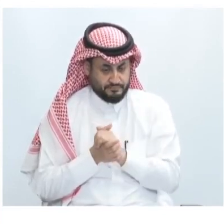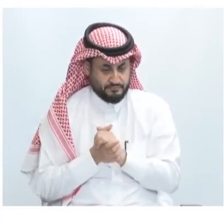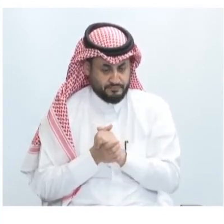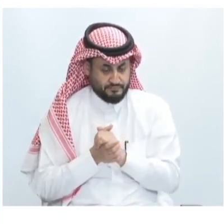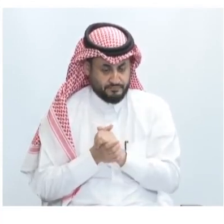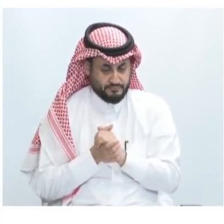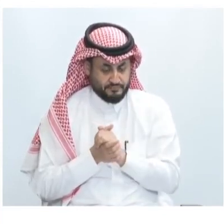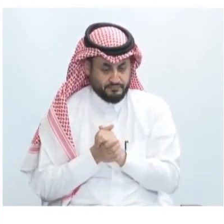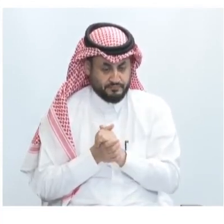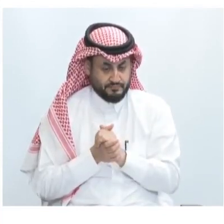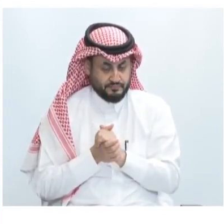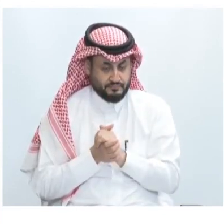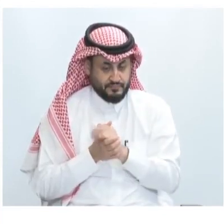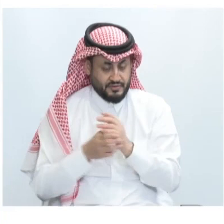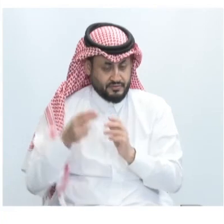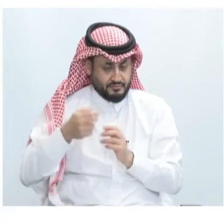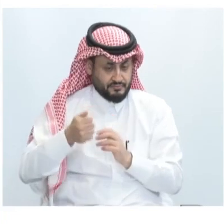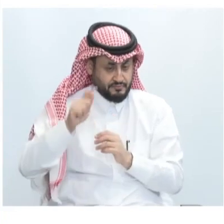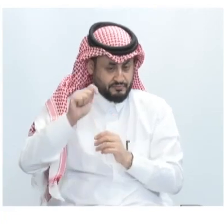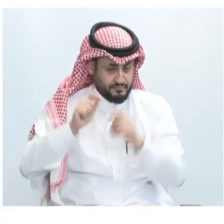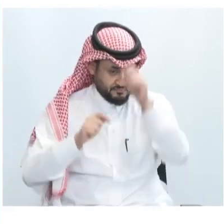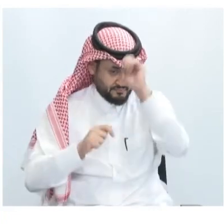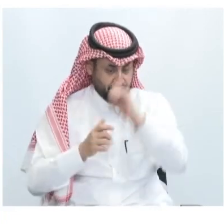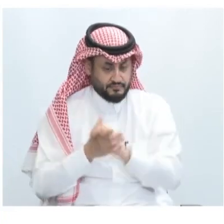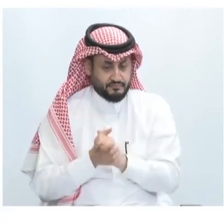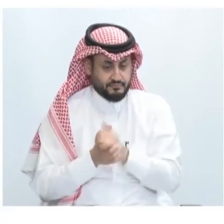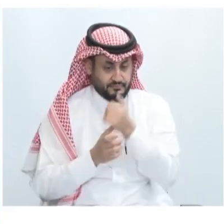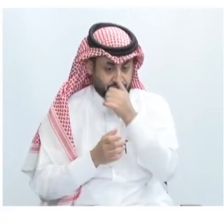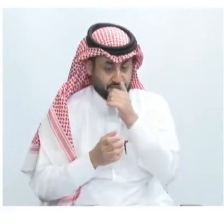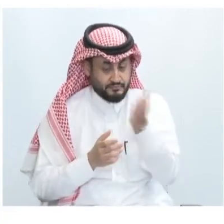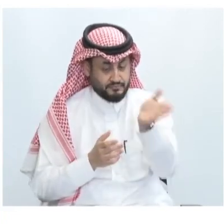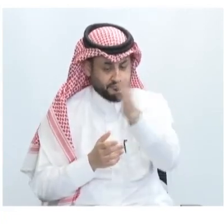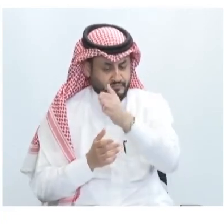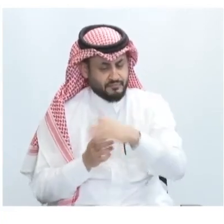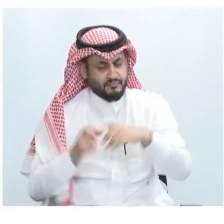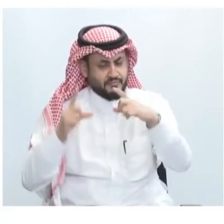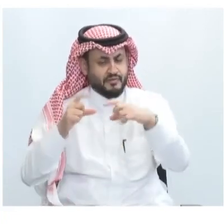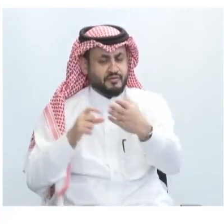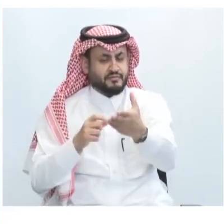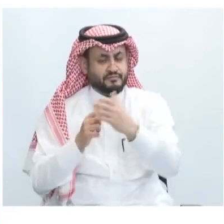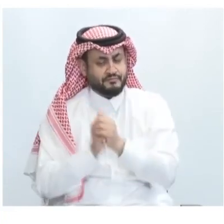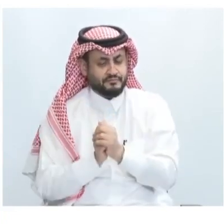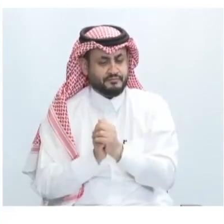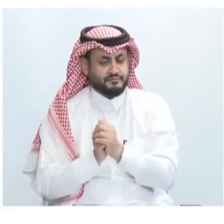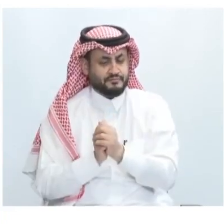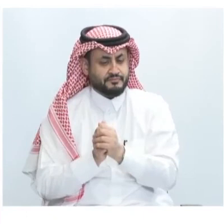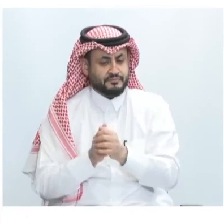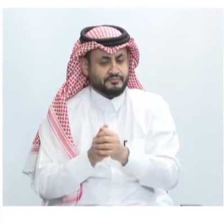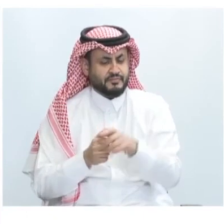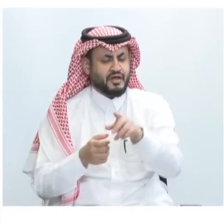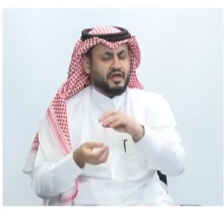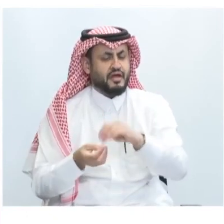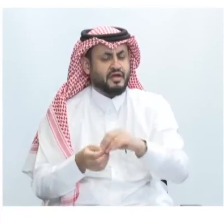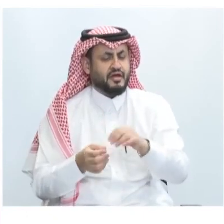1, 2, and a line. Excellent. So we have hat, hat. Okay, after H, we have, can you tell me what